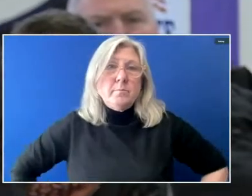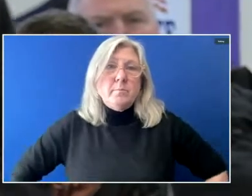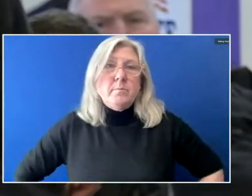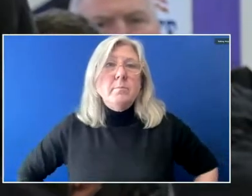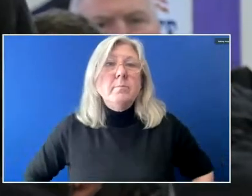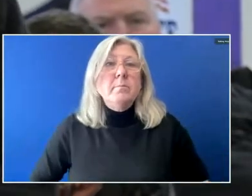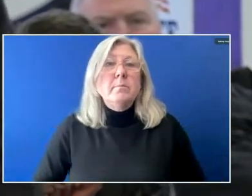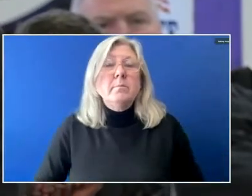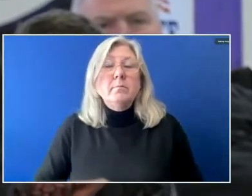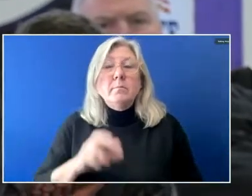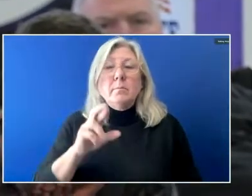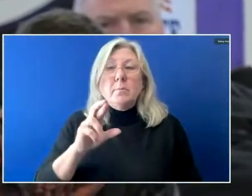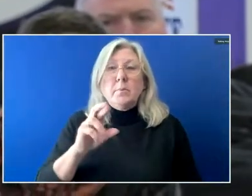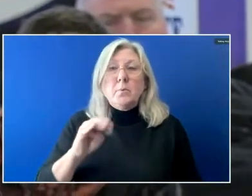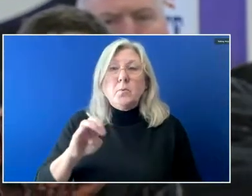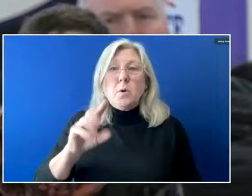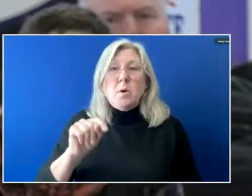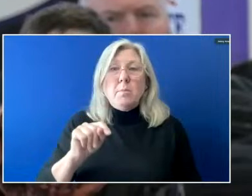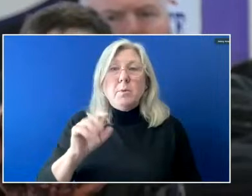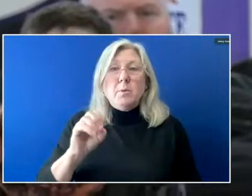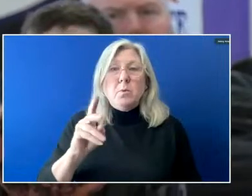Robert oer District